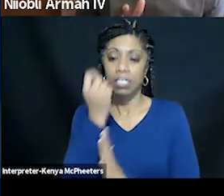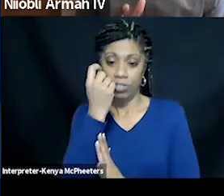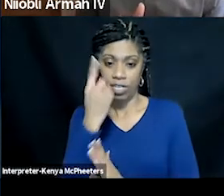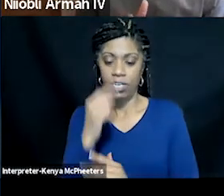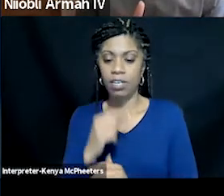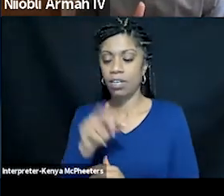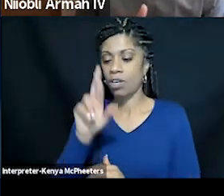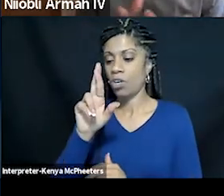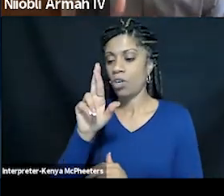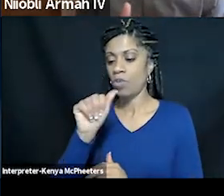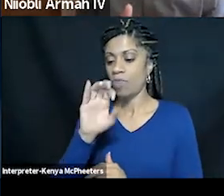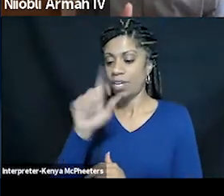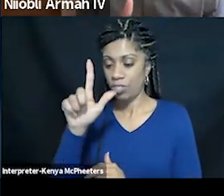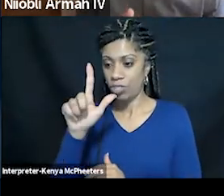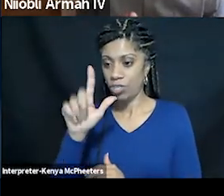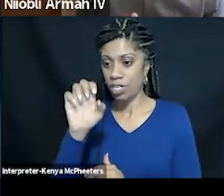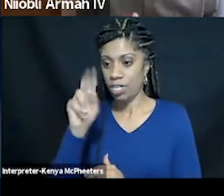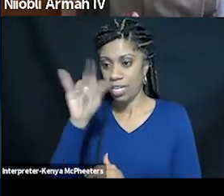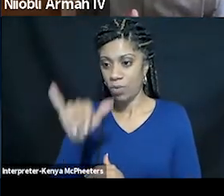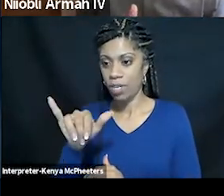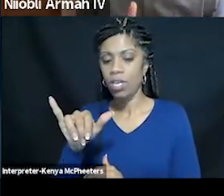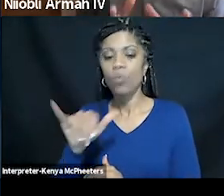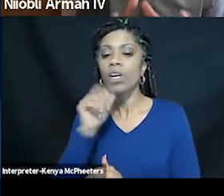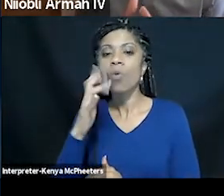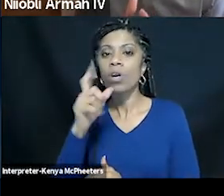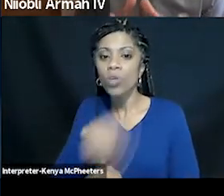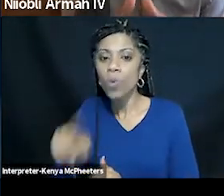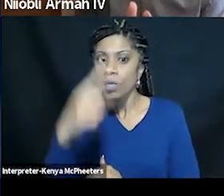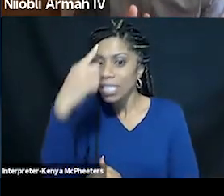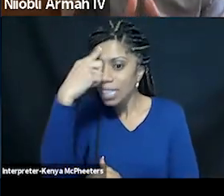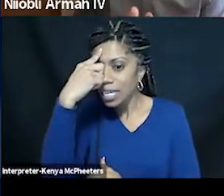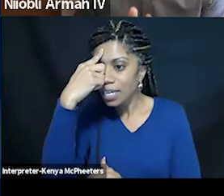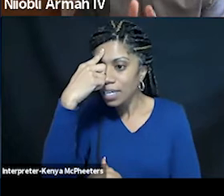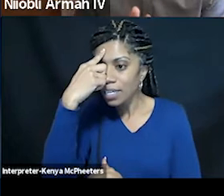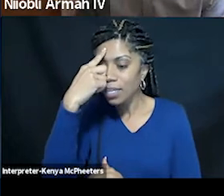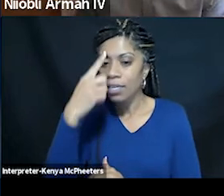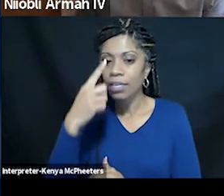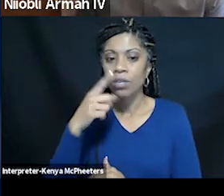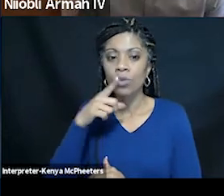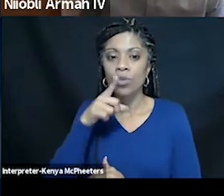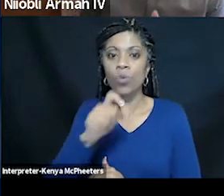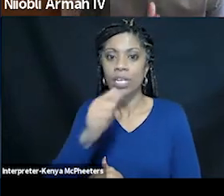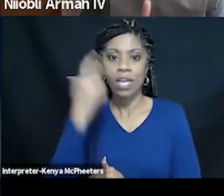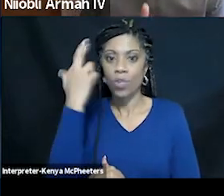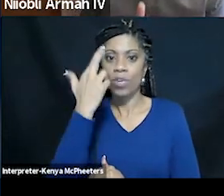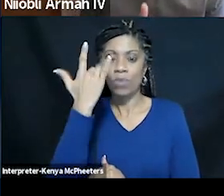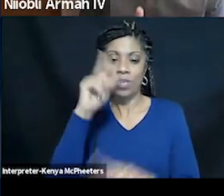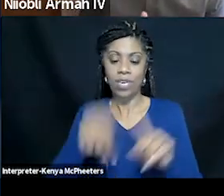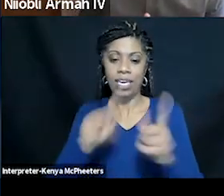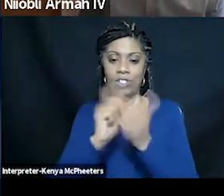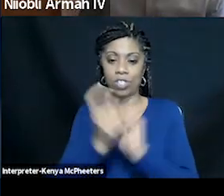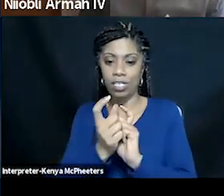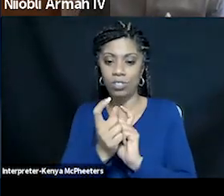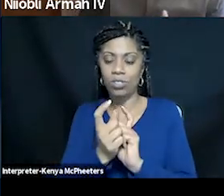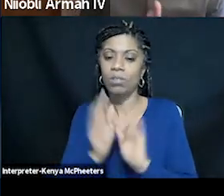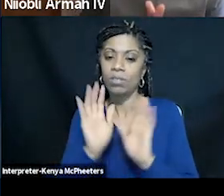don't want anyone in the network to think that you aren't the catalyst for change for this. And this is what Samia started